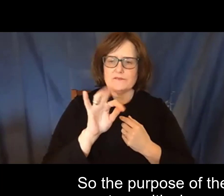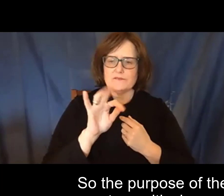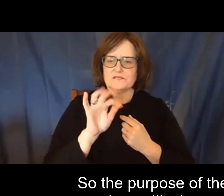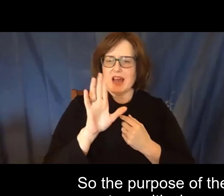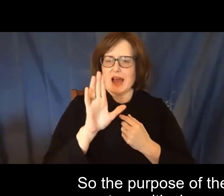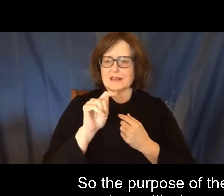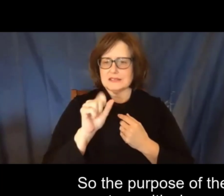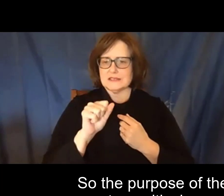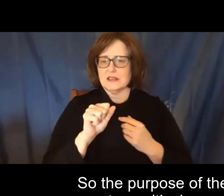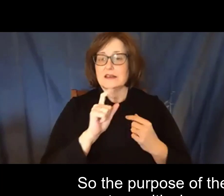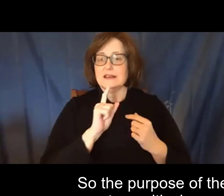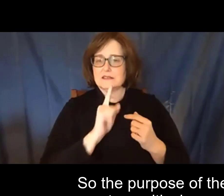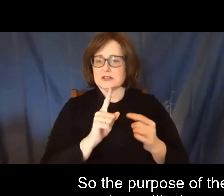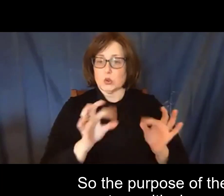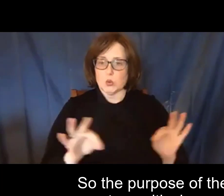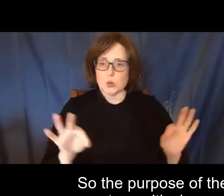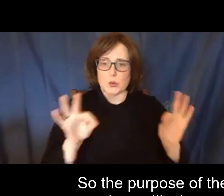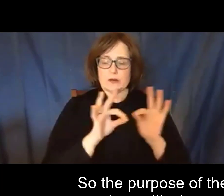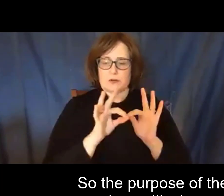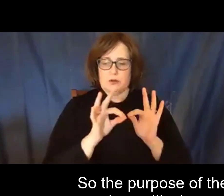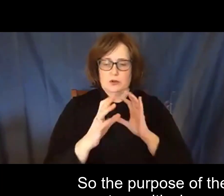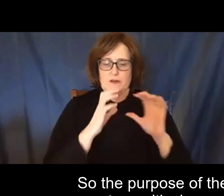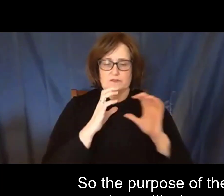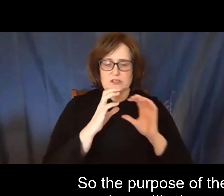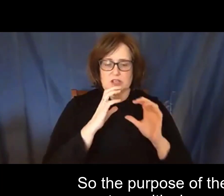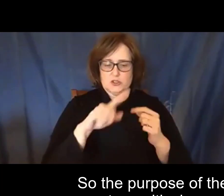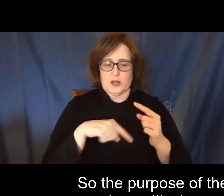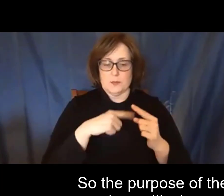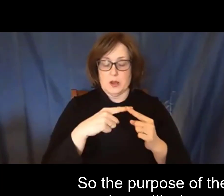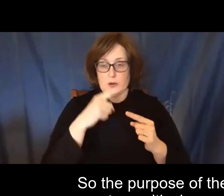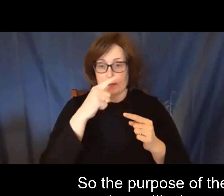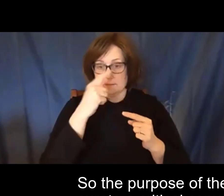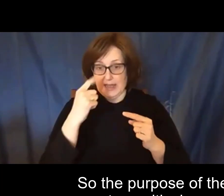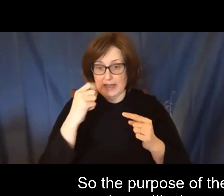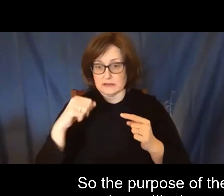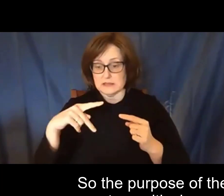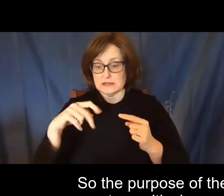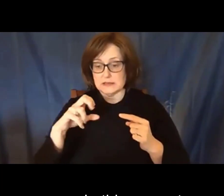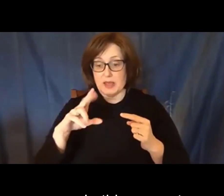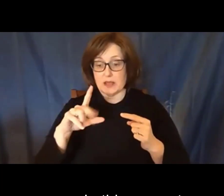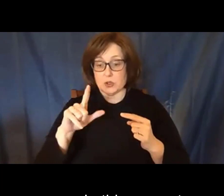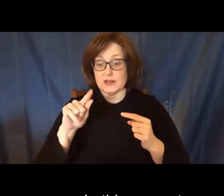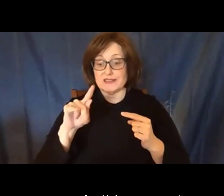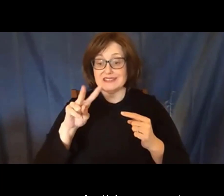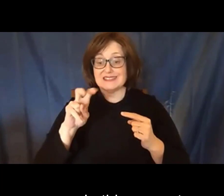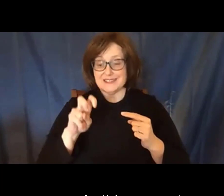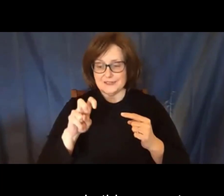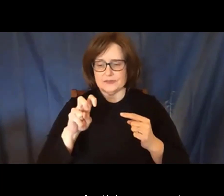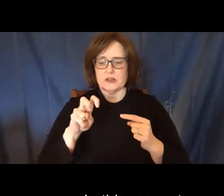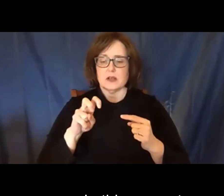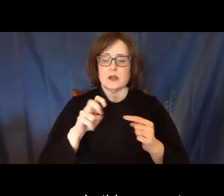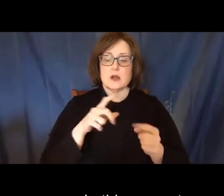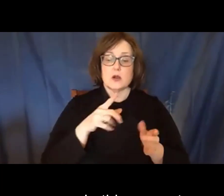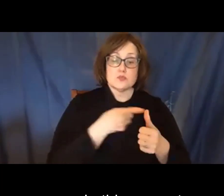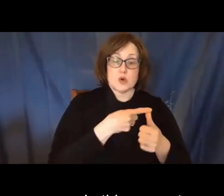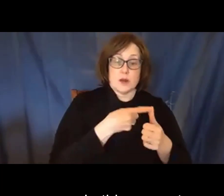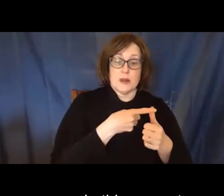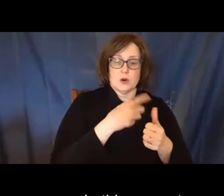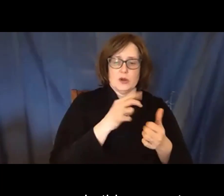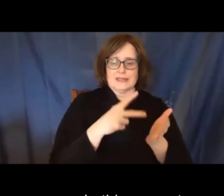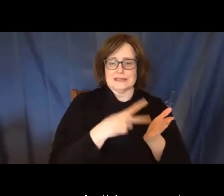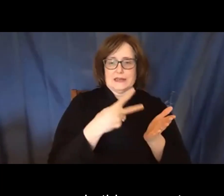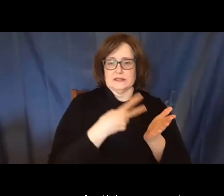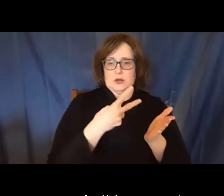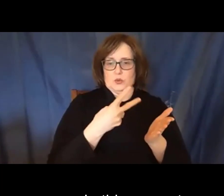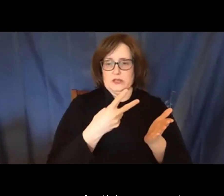critical conversation about Black speculative primary and secondary sources. In this respect, we envision the